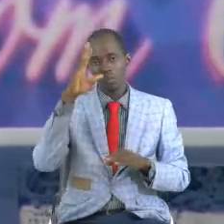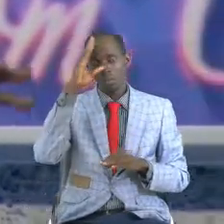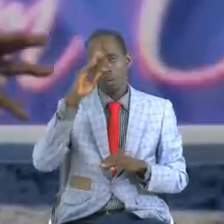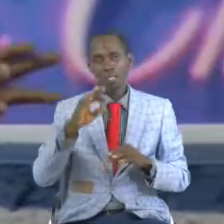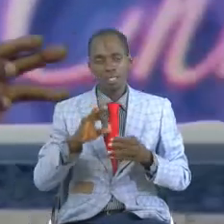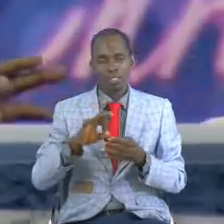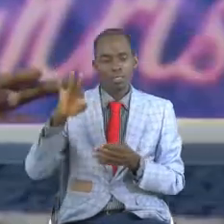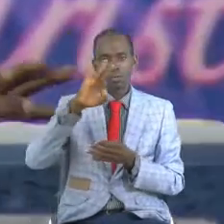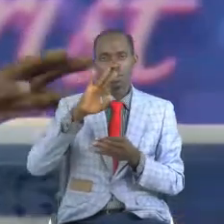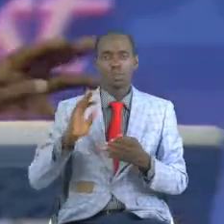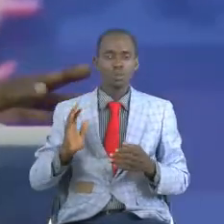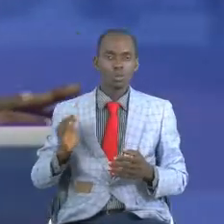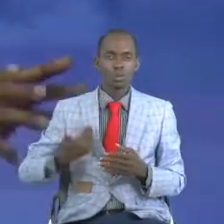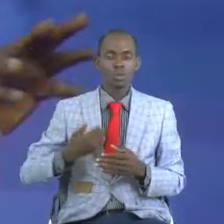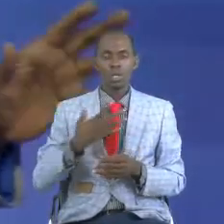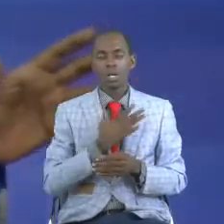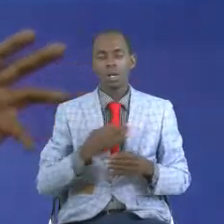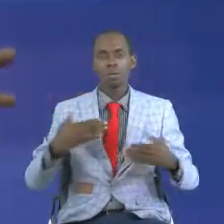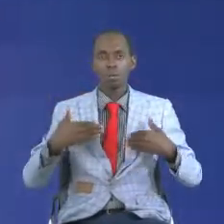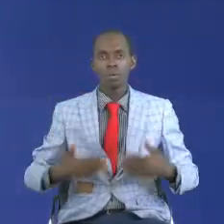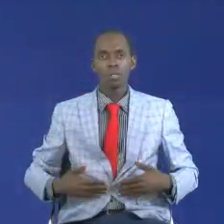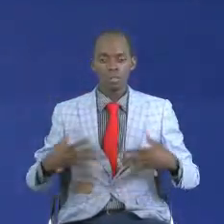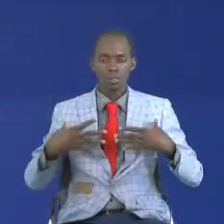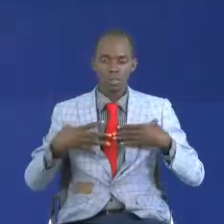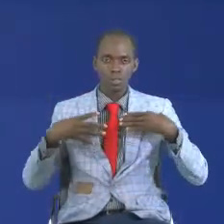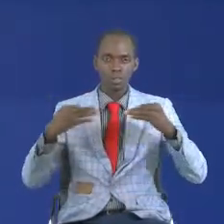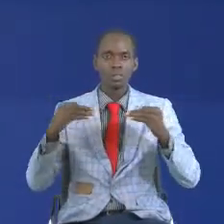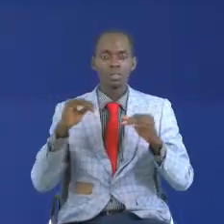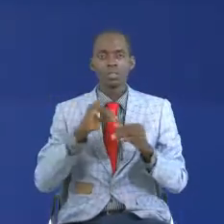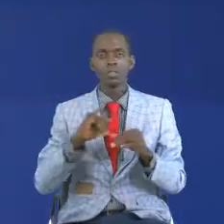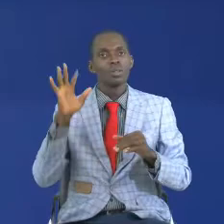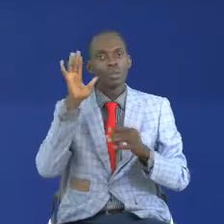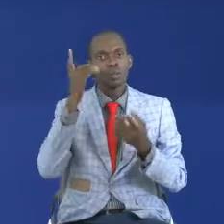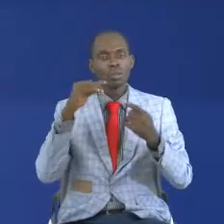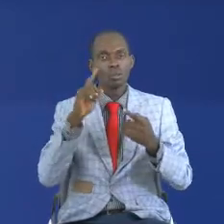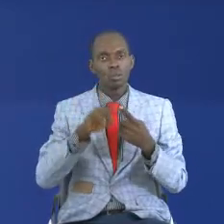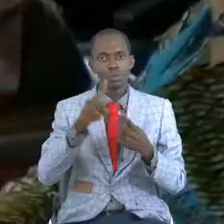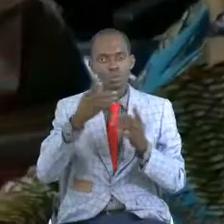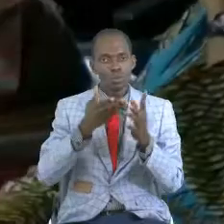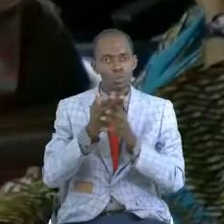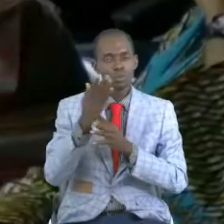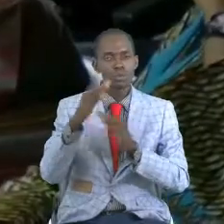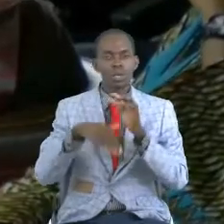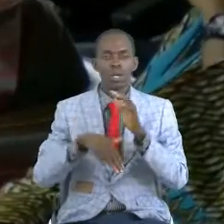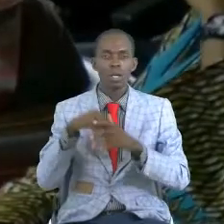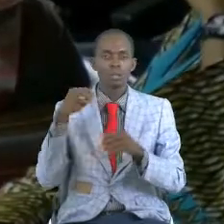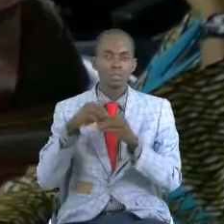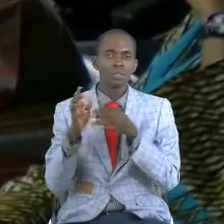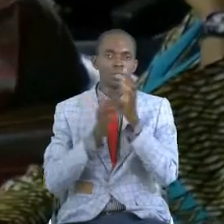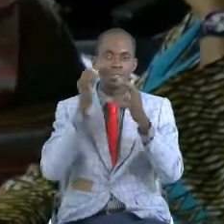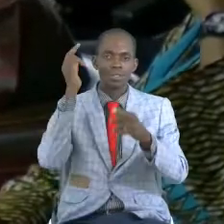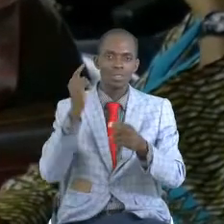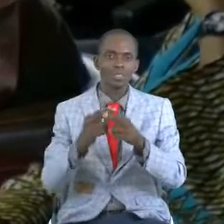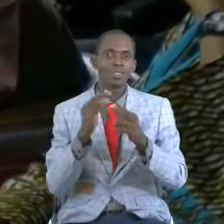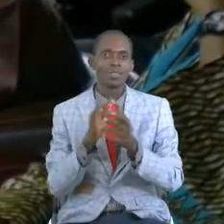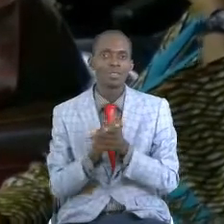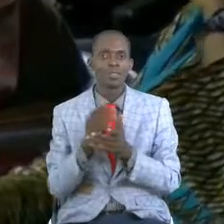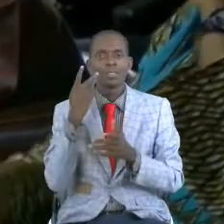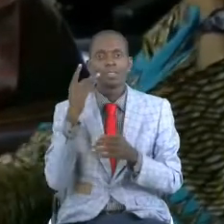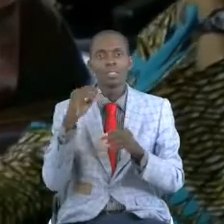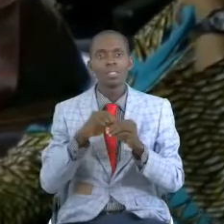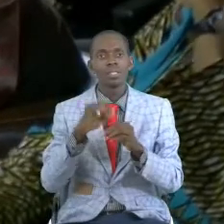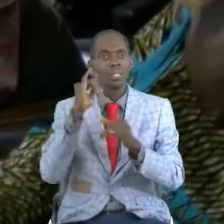body, wholeness will come to you through and through in Jesus' name. Look at Isaiah